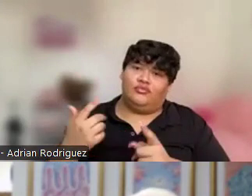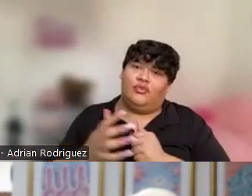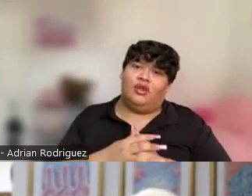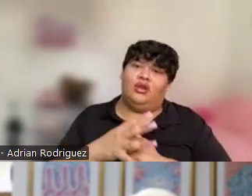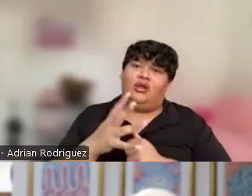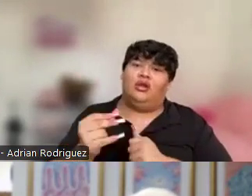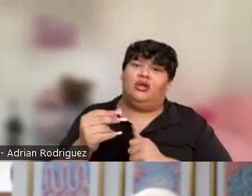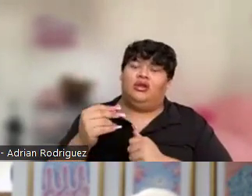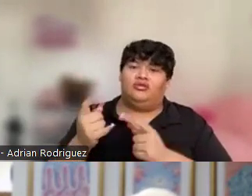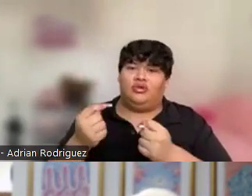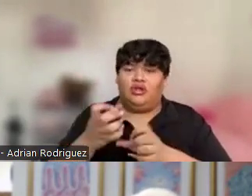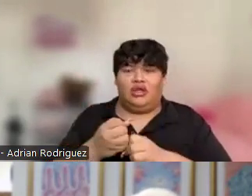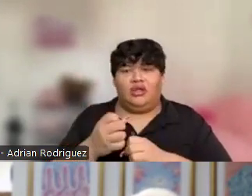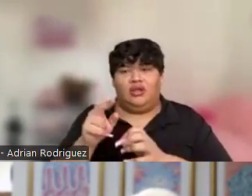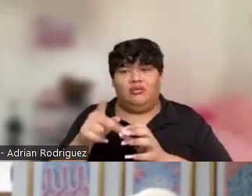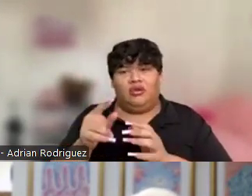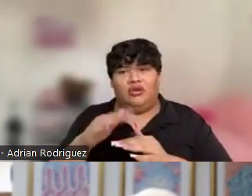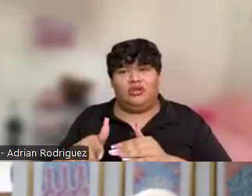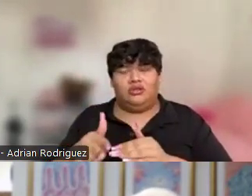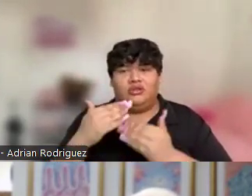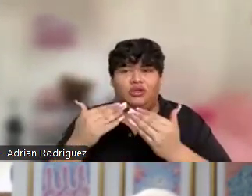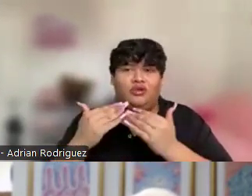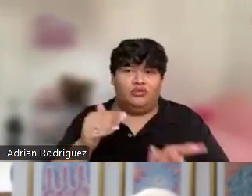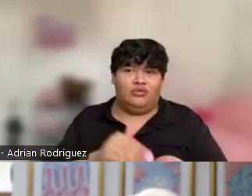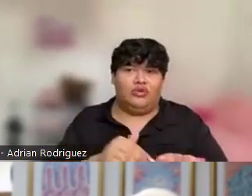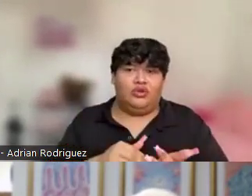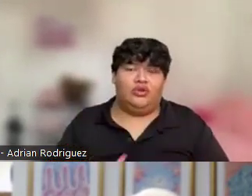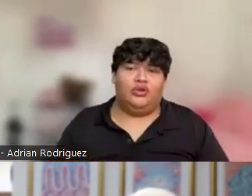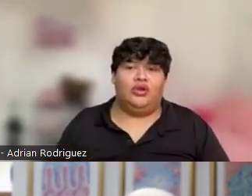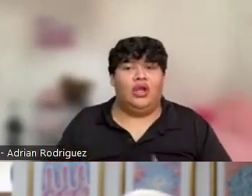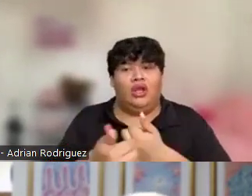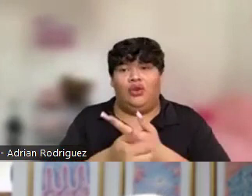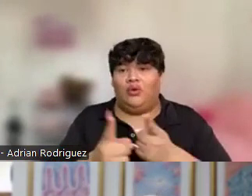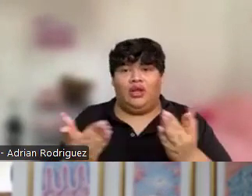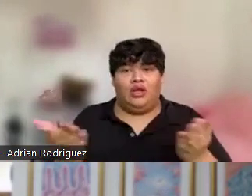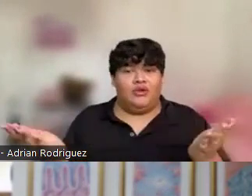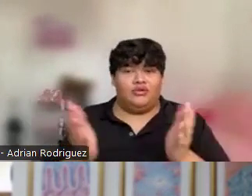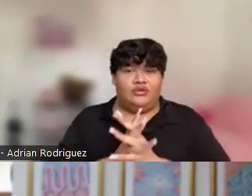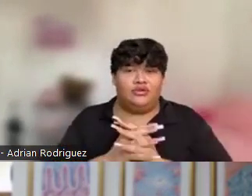an update. Thank you, Dr. Mobley. Anyone else?